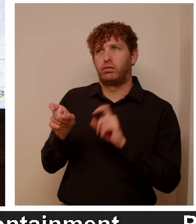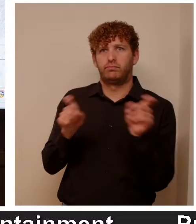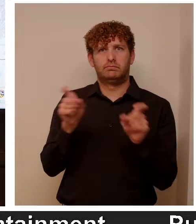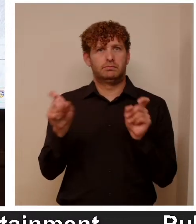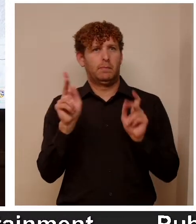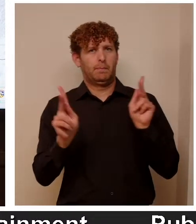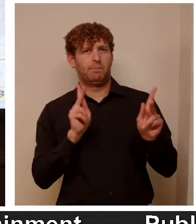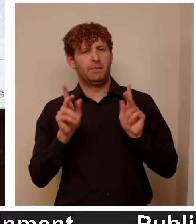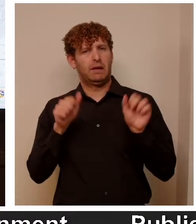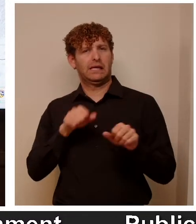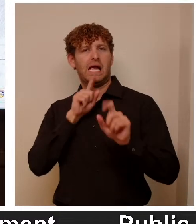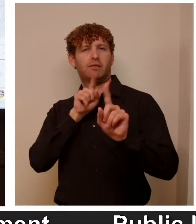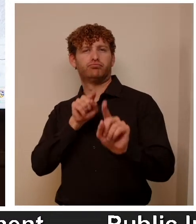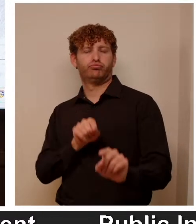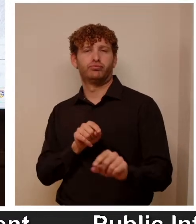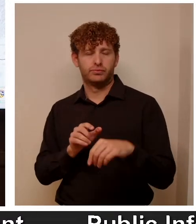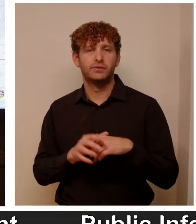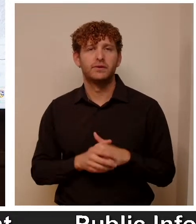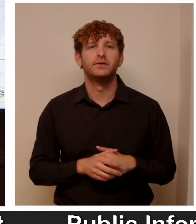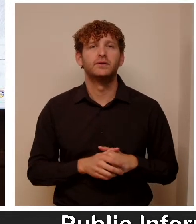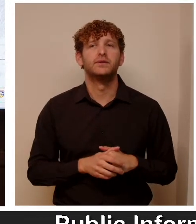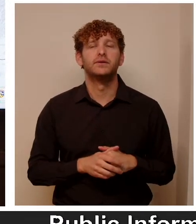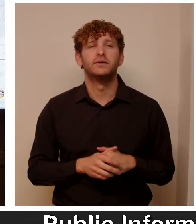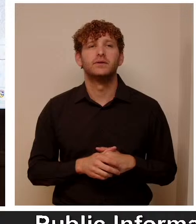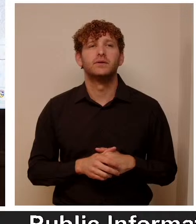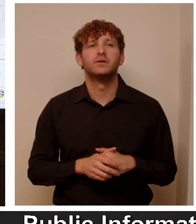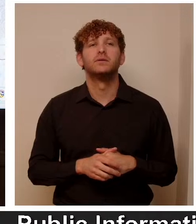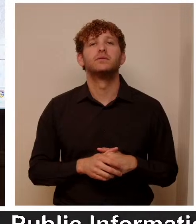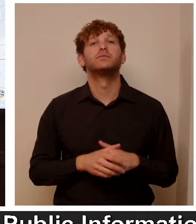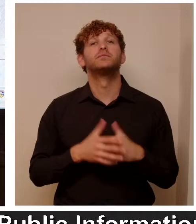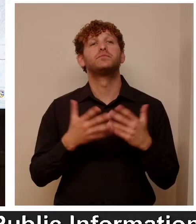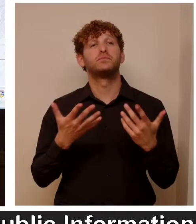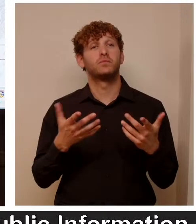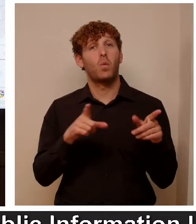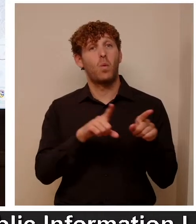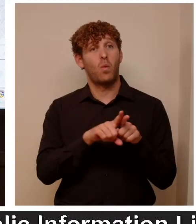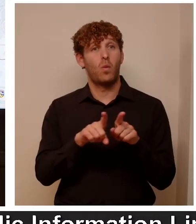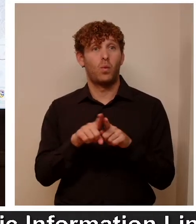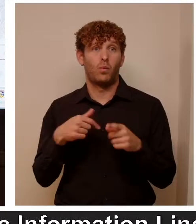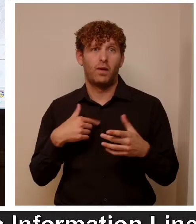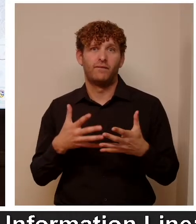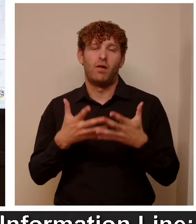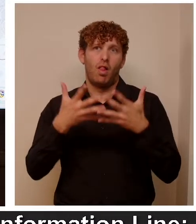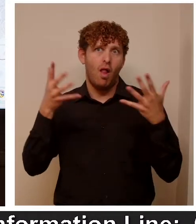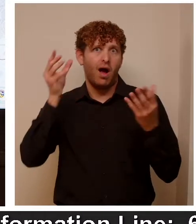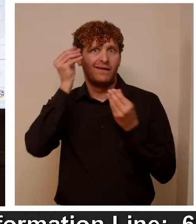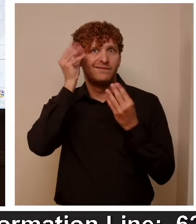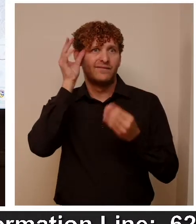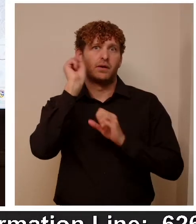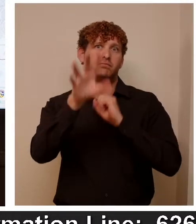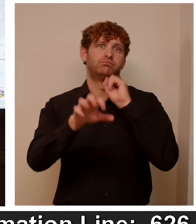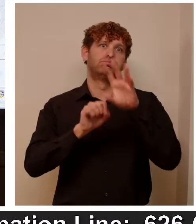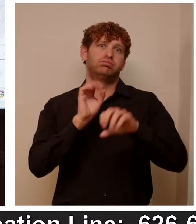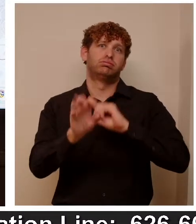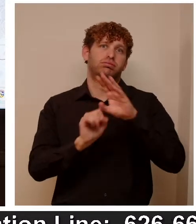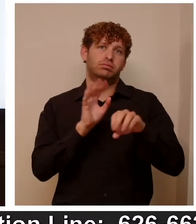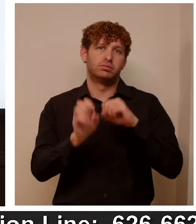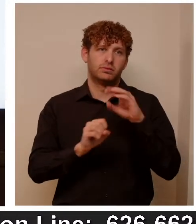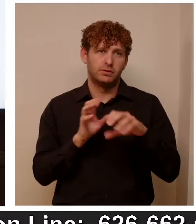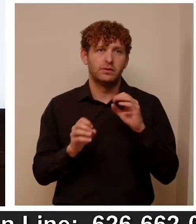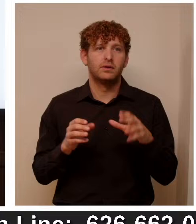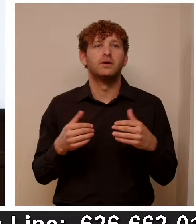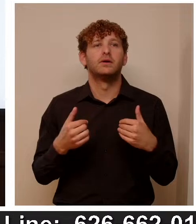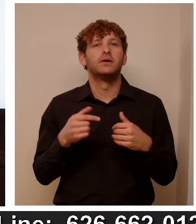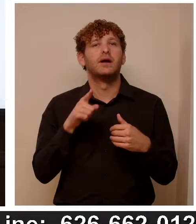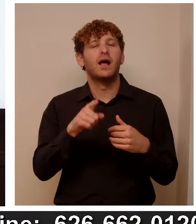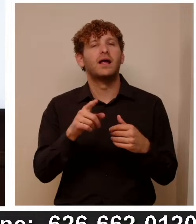right answers. We also know that we have been throwing a lot of different web links out to you and websites. I'd like to take you to the